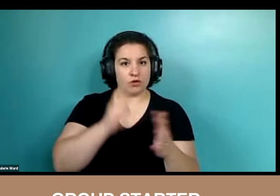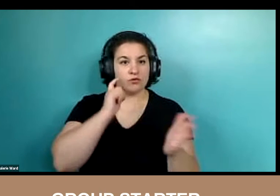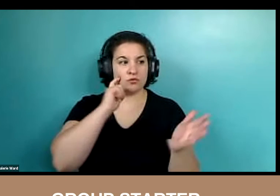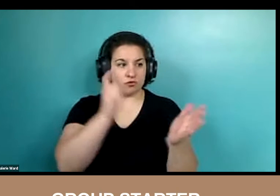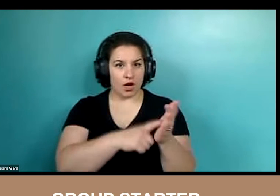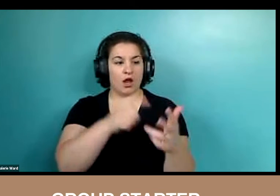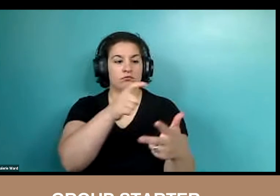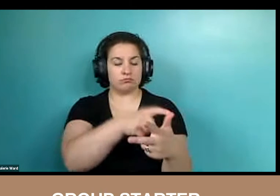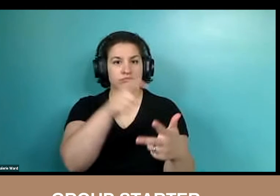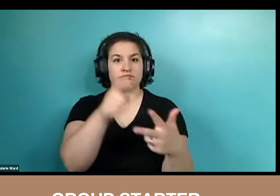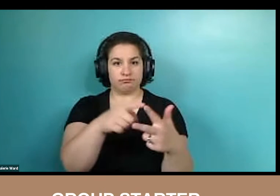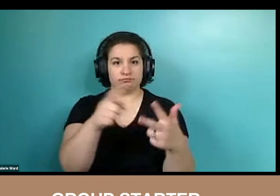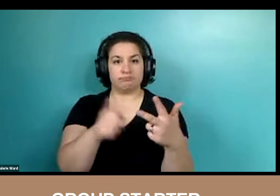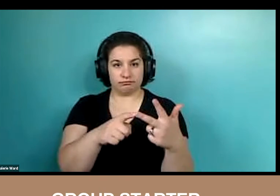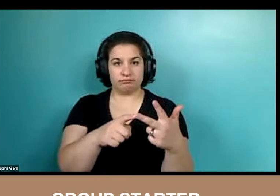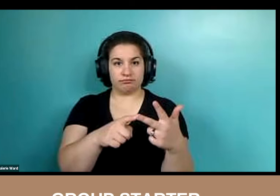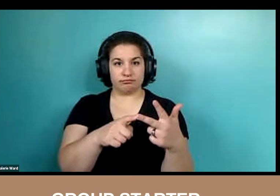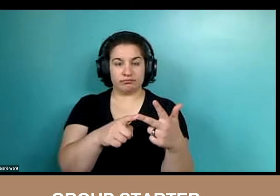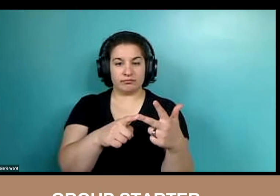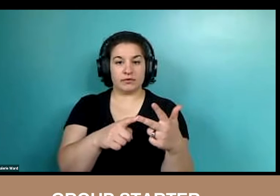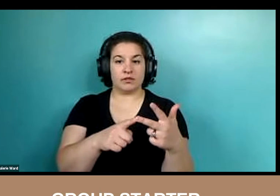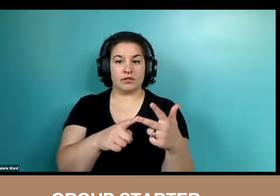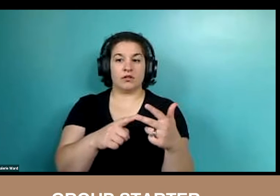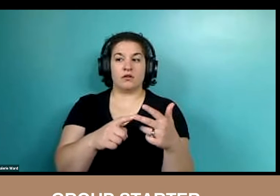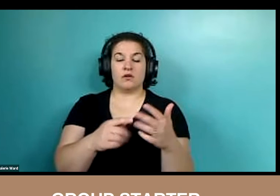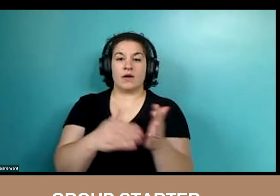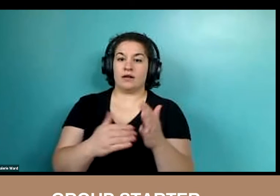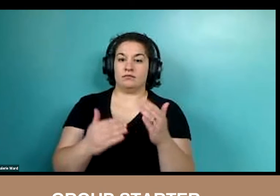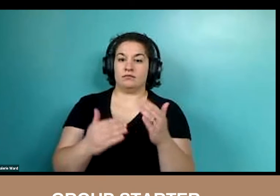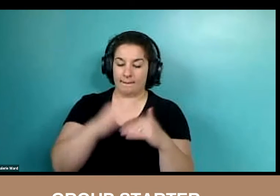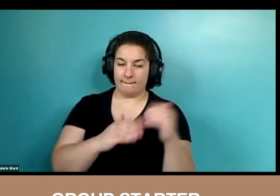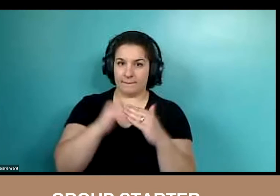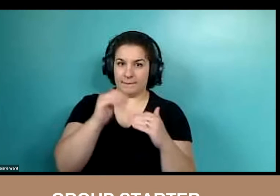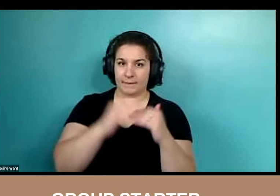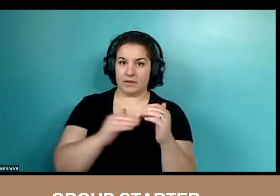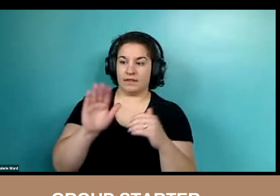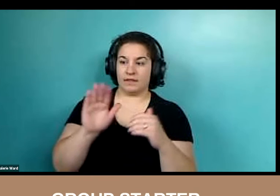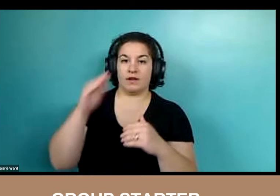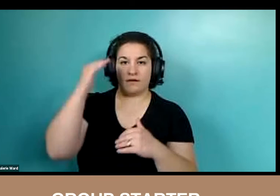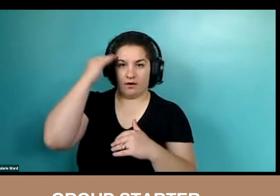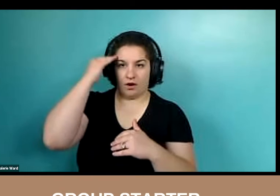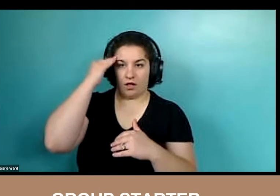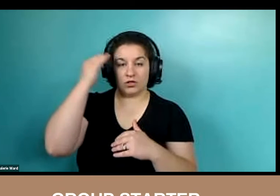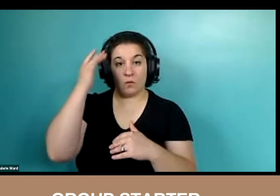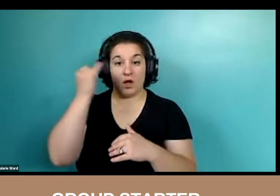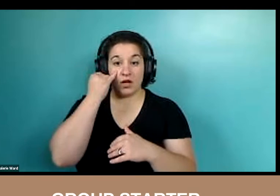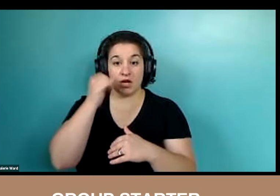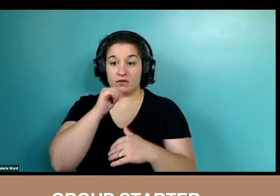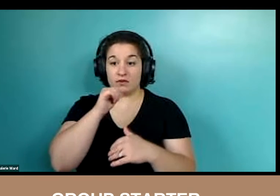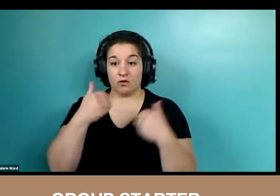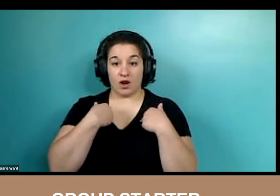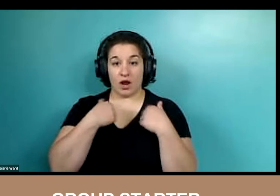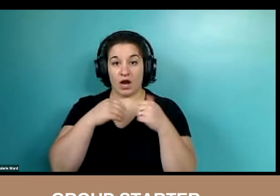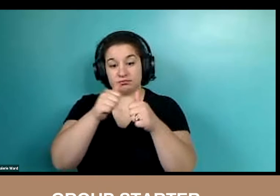things. So again, it's building up their knowledge, because if they don't have that underlying framework, you're